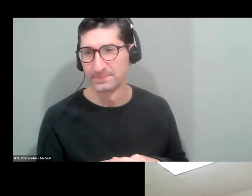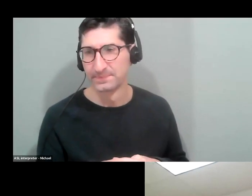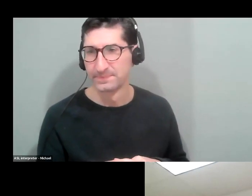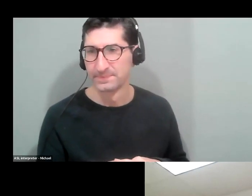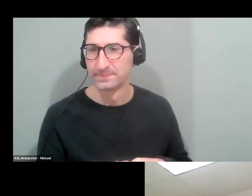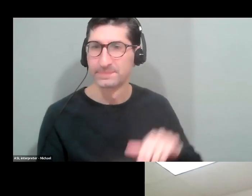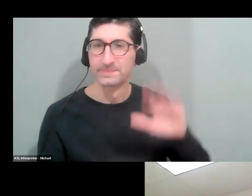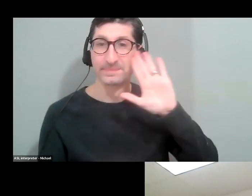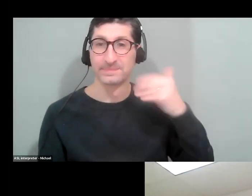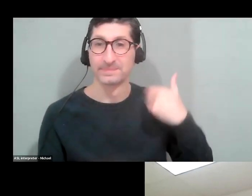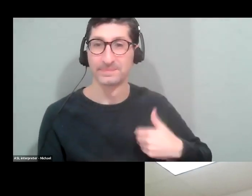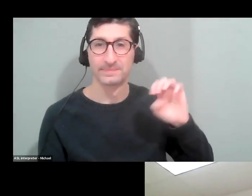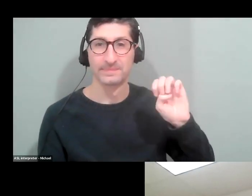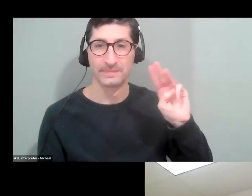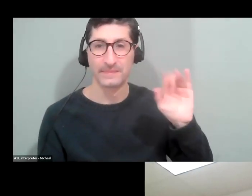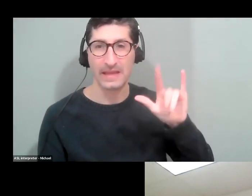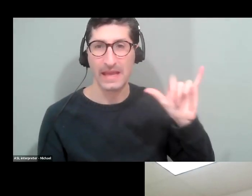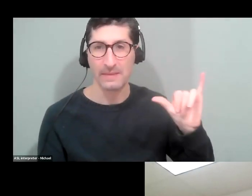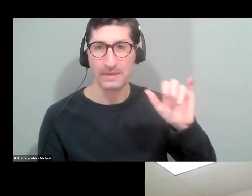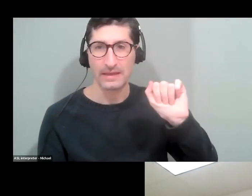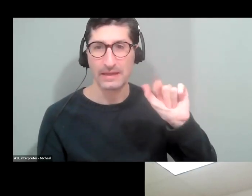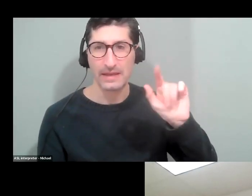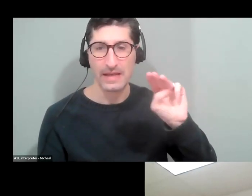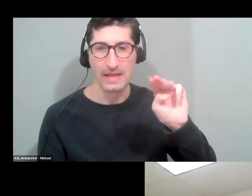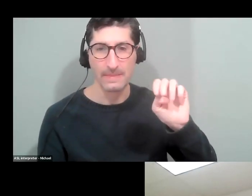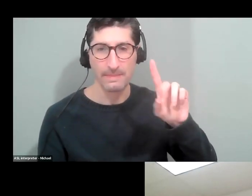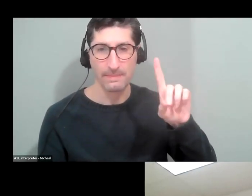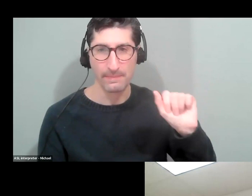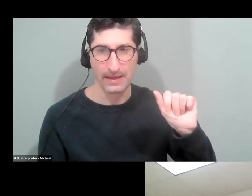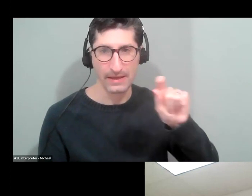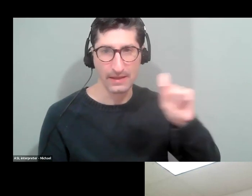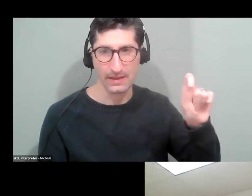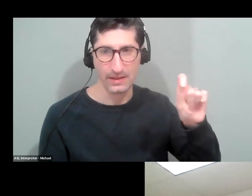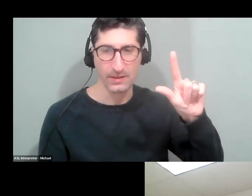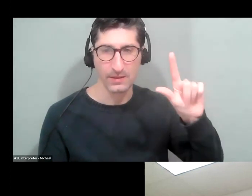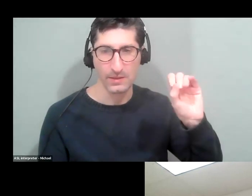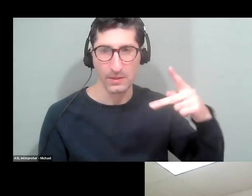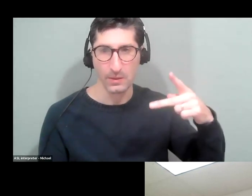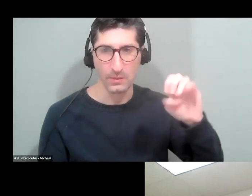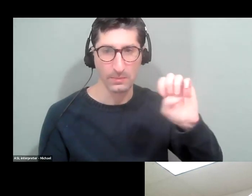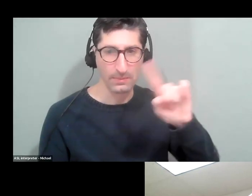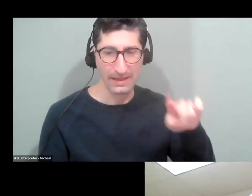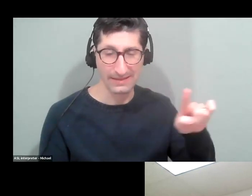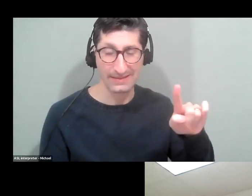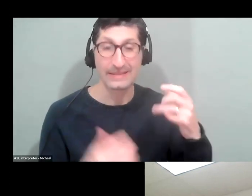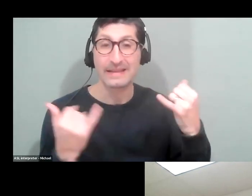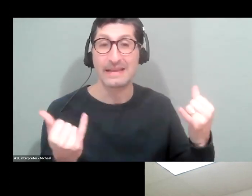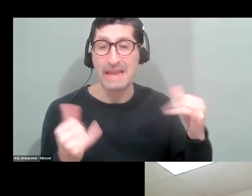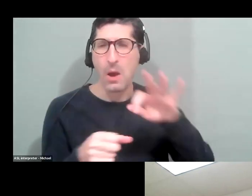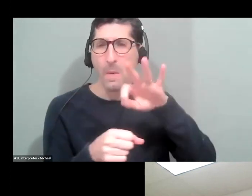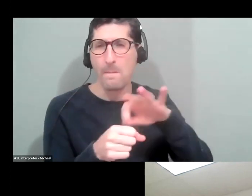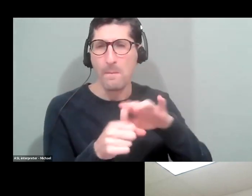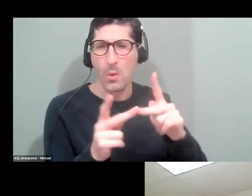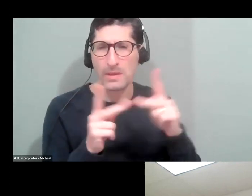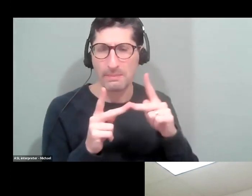Hi, I'm Emily Almeda-Lopez, and welcome to the polling place survey training portion of